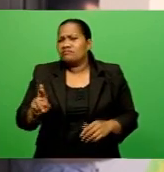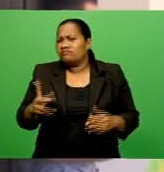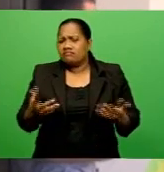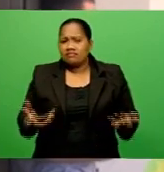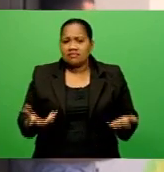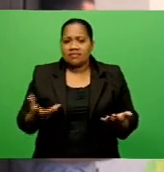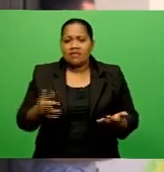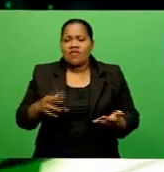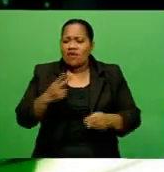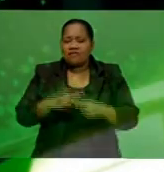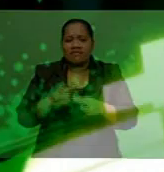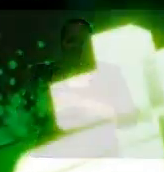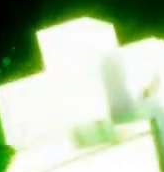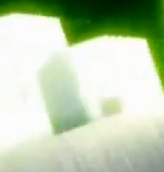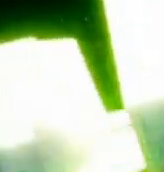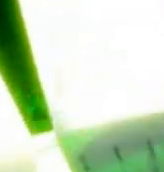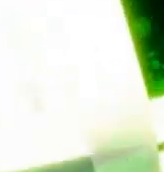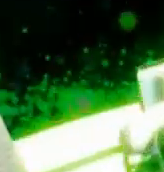for farming.